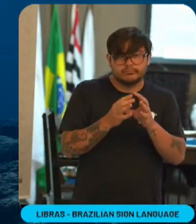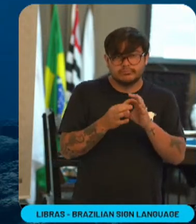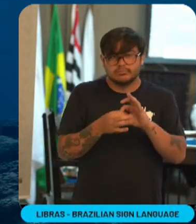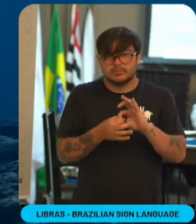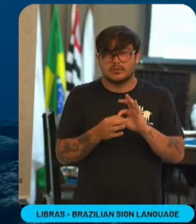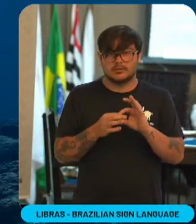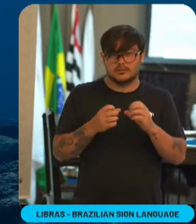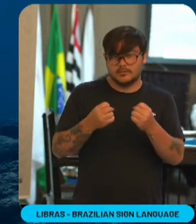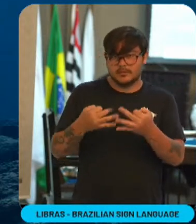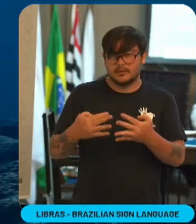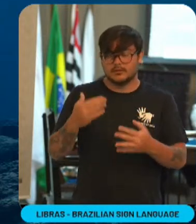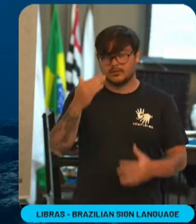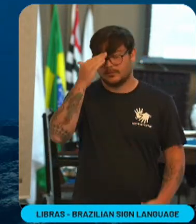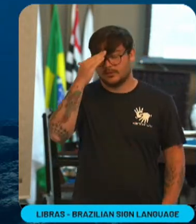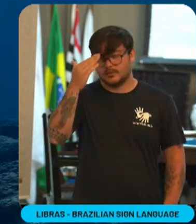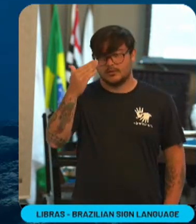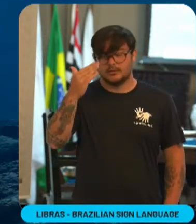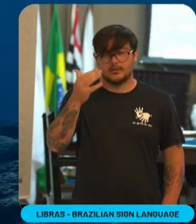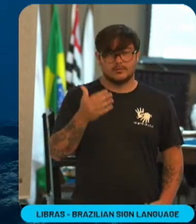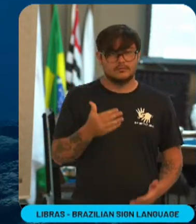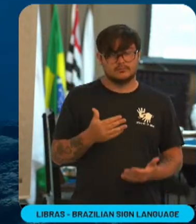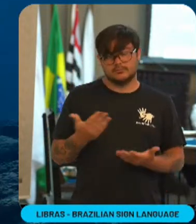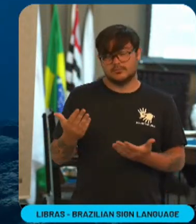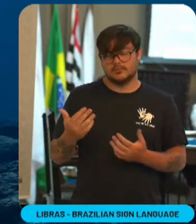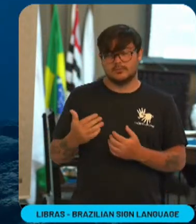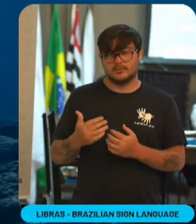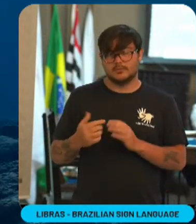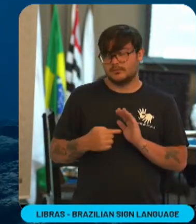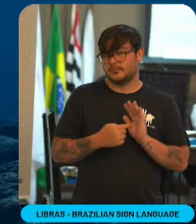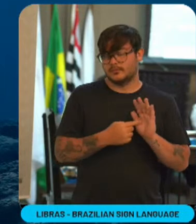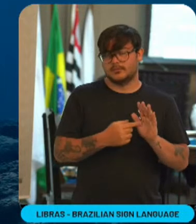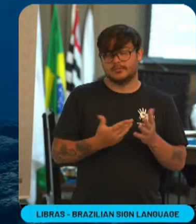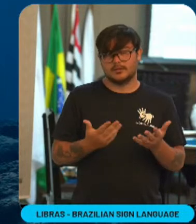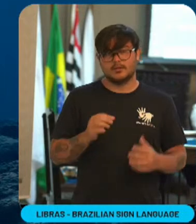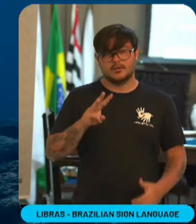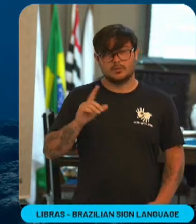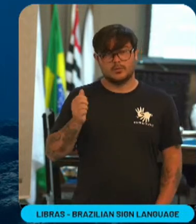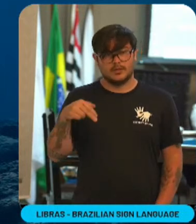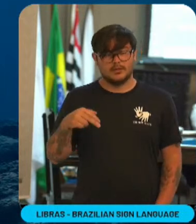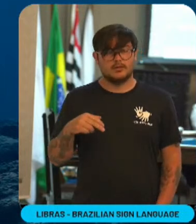panel. Thank you for the initial